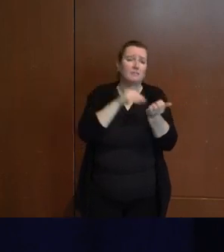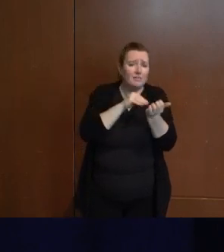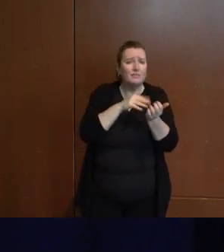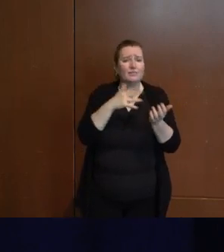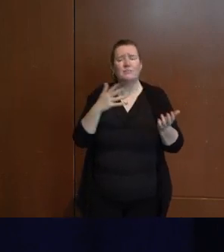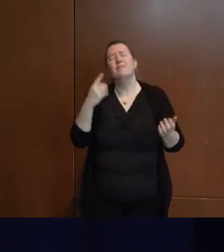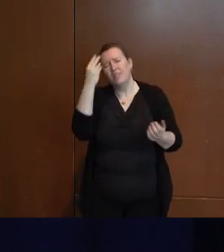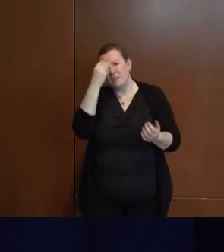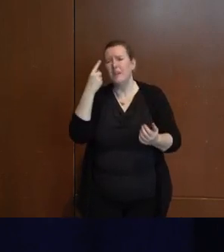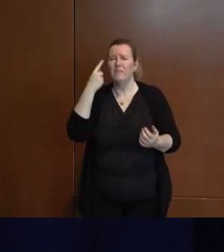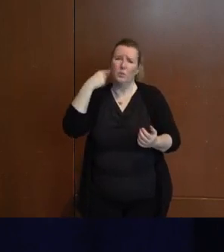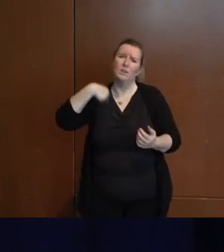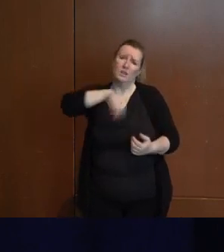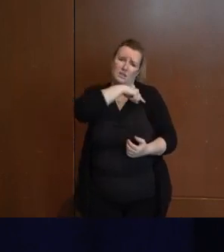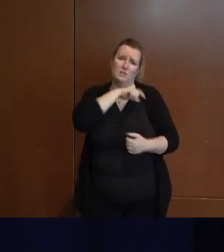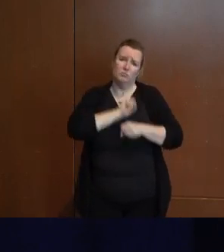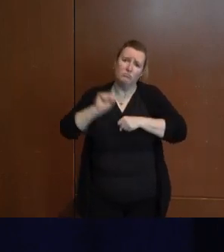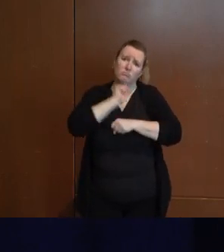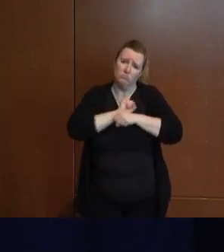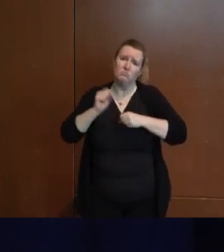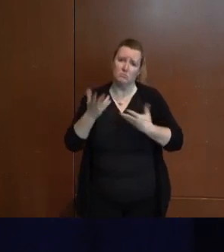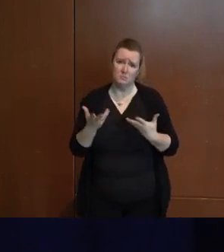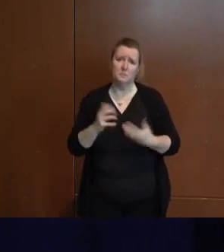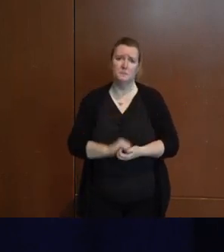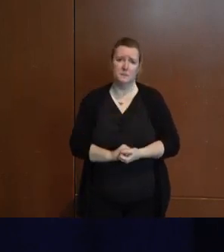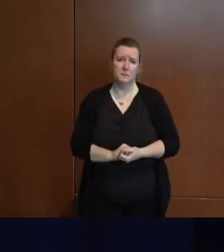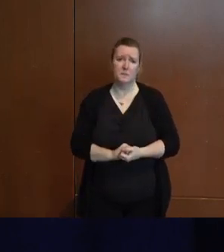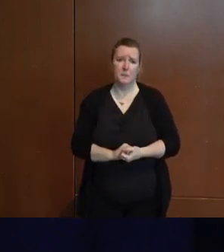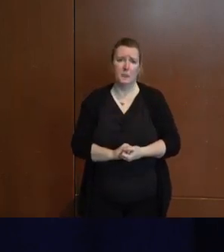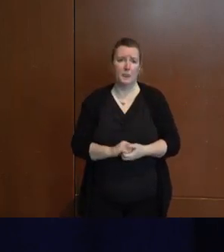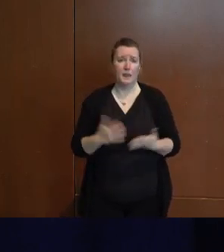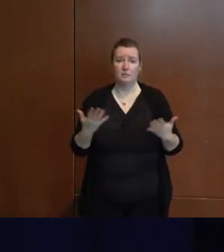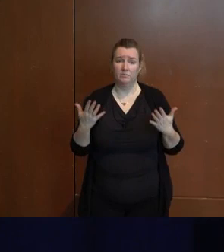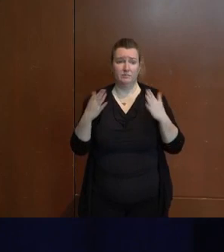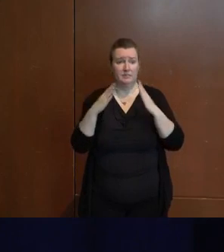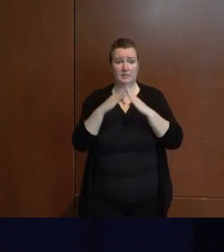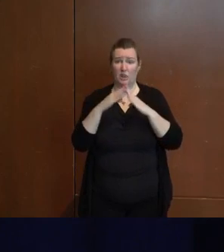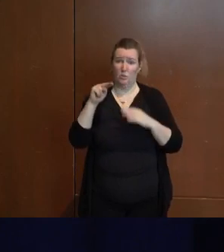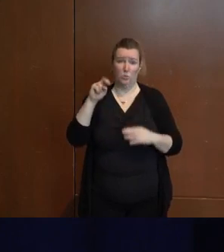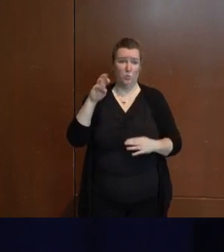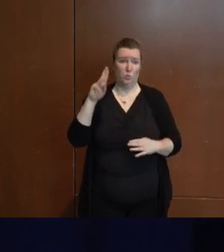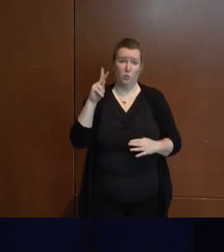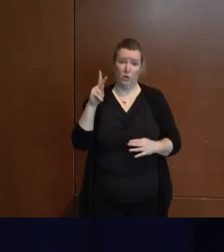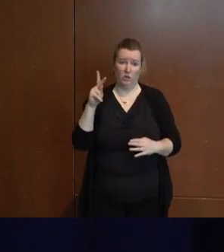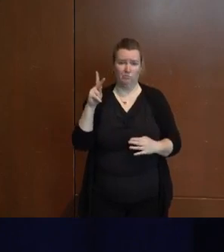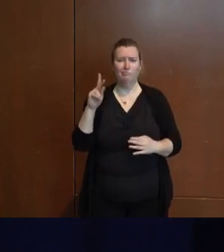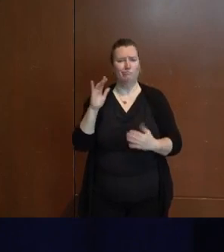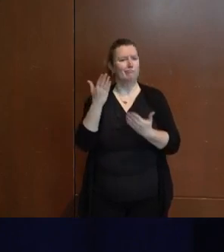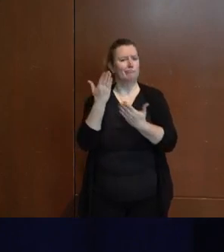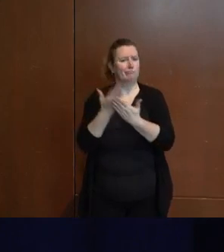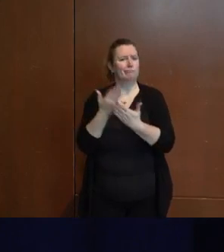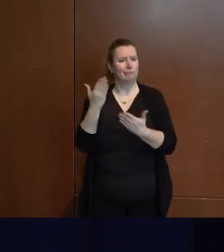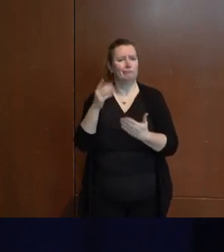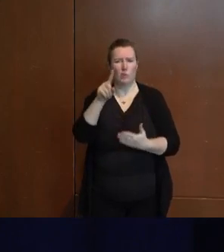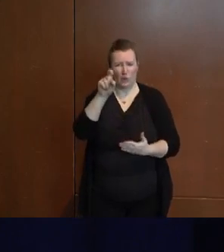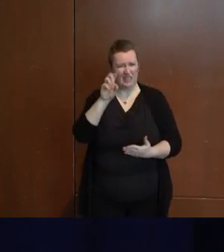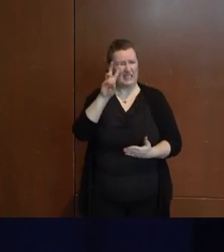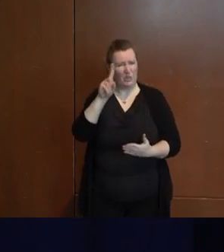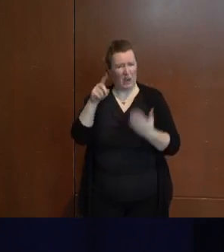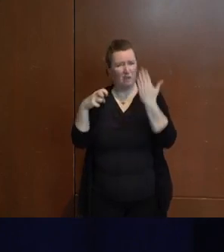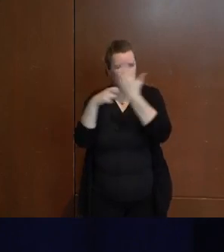Newark last night showed what that policy would look like in order to, as the governor indicated, to make sure that you